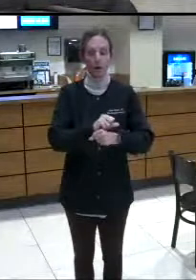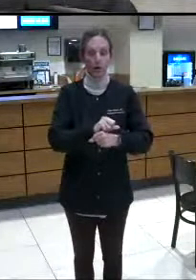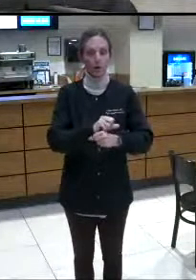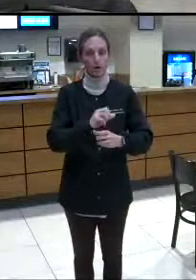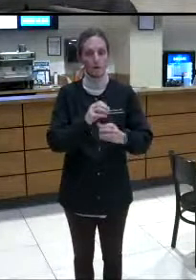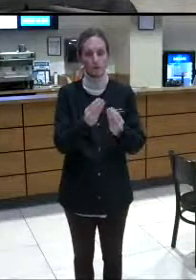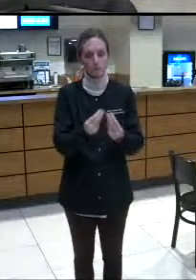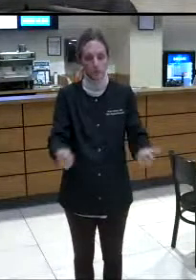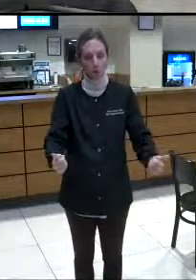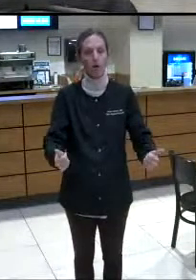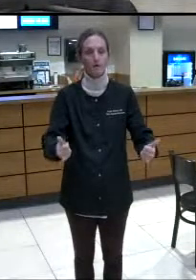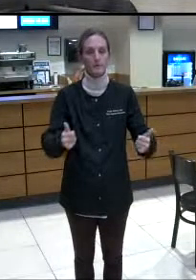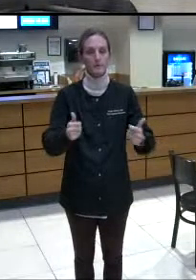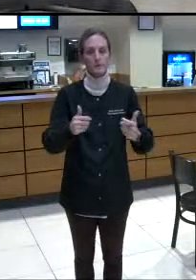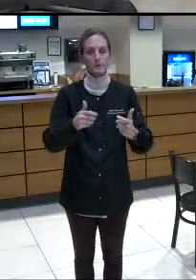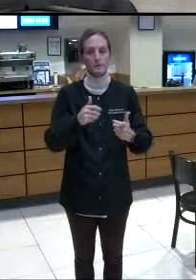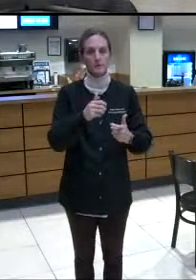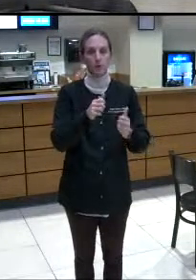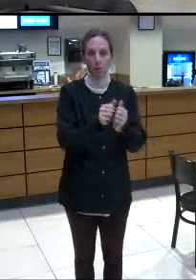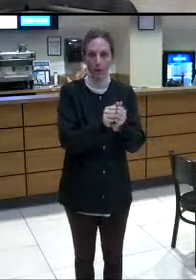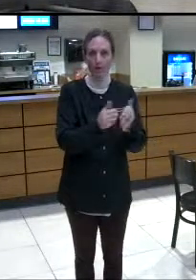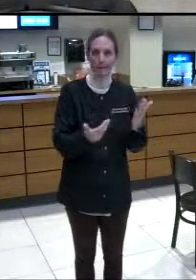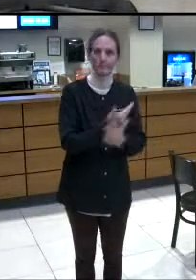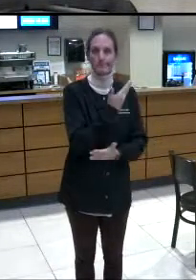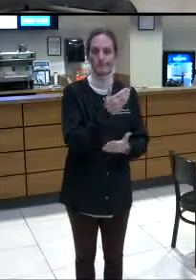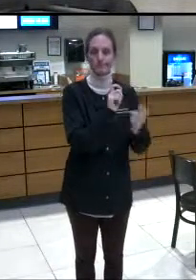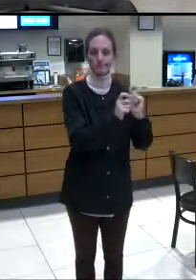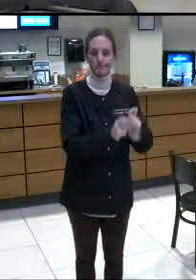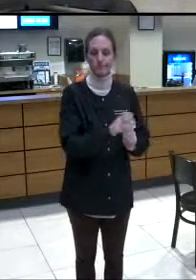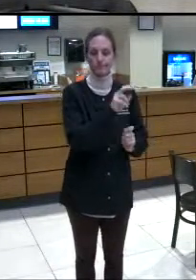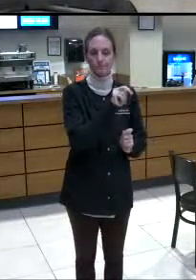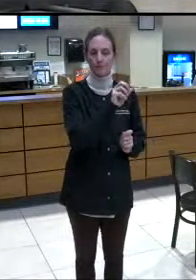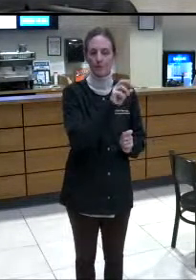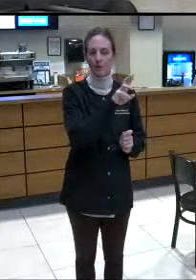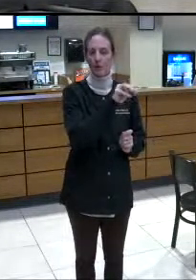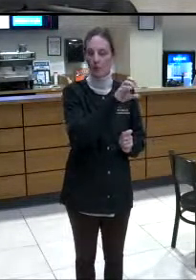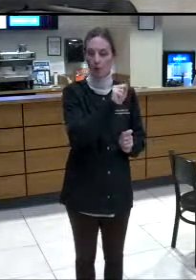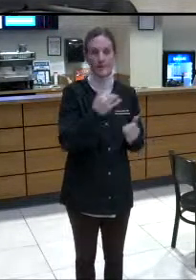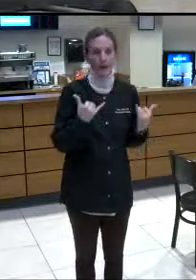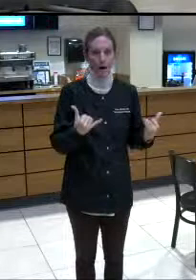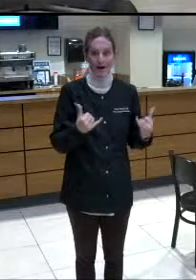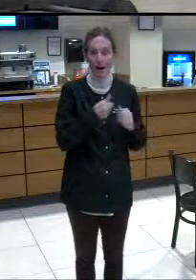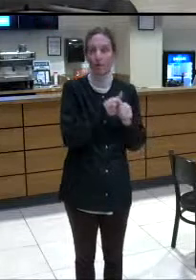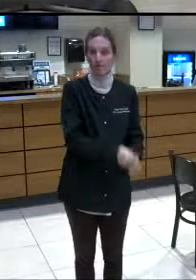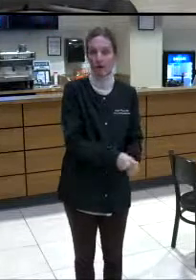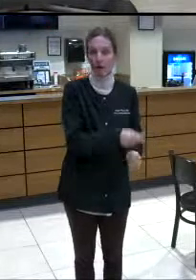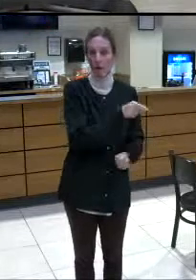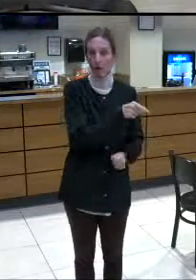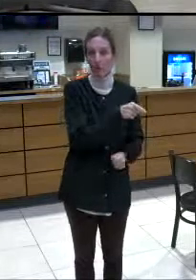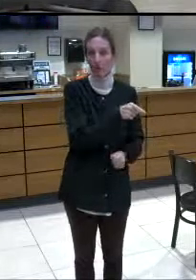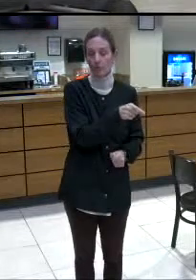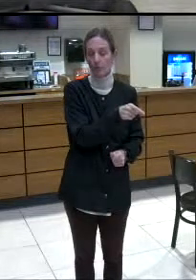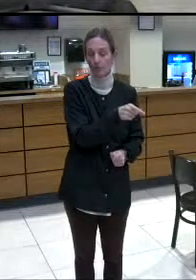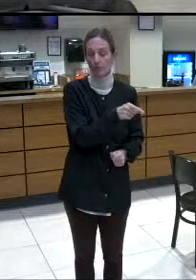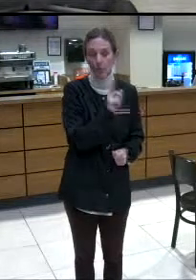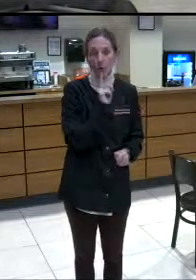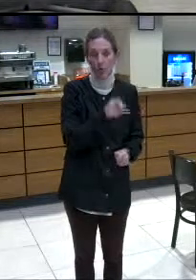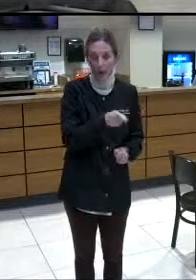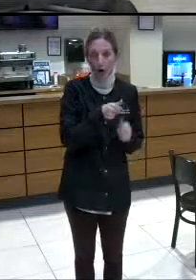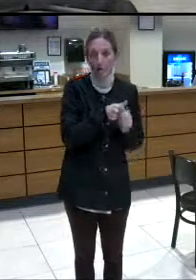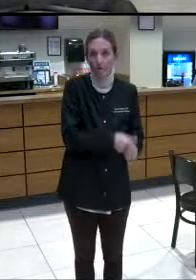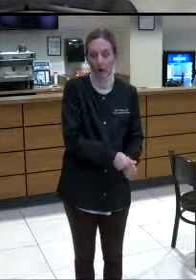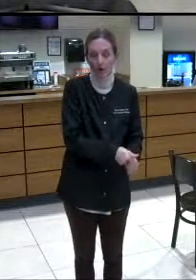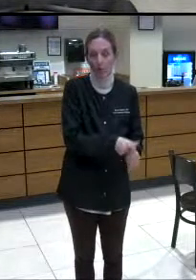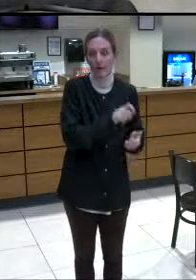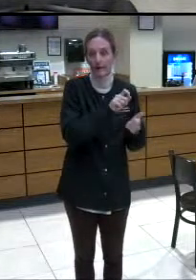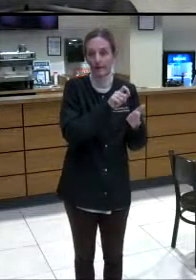that problem. And just to assure you that the norms are being followed right now. We are following the norms that we